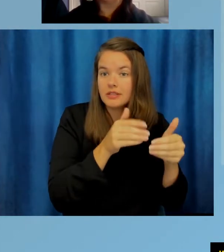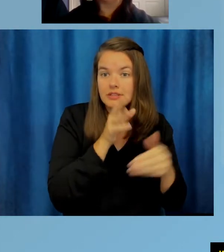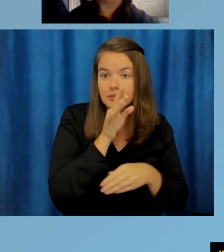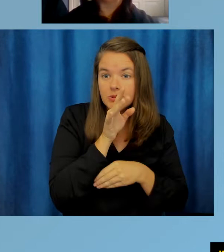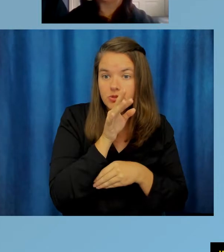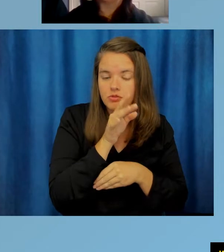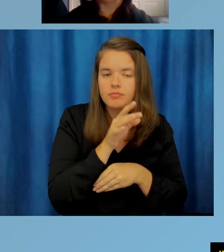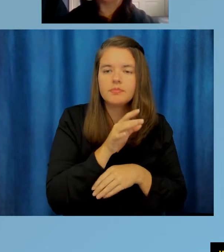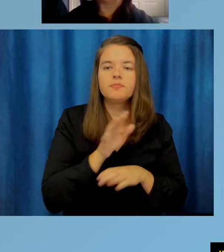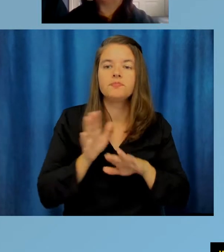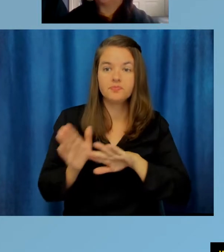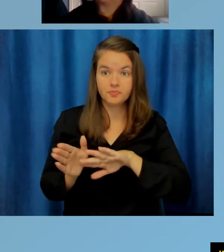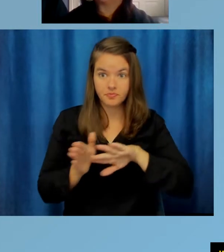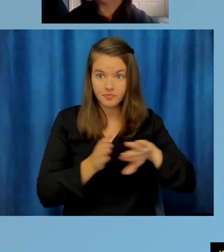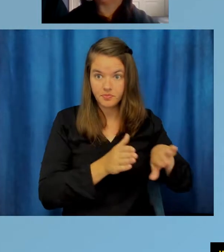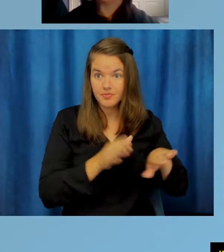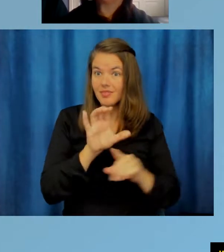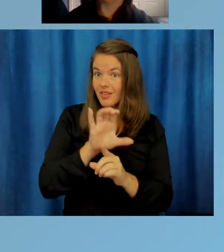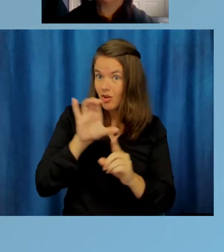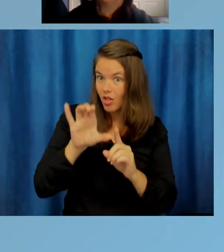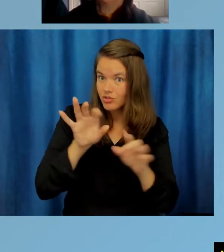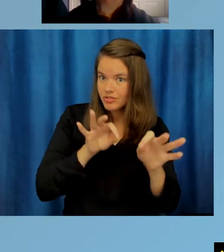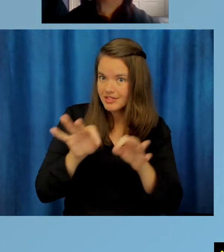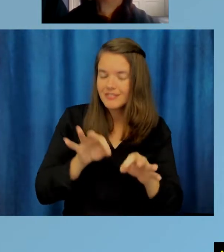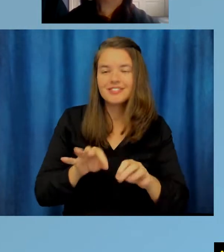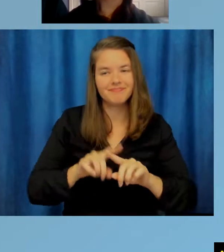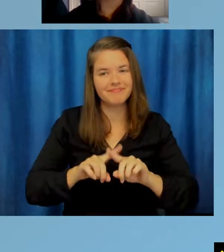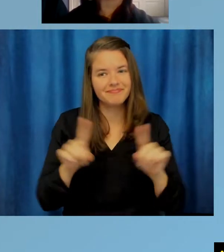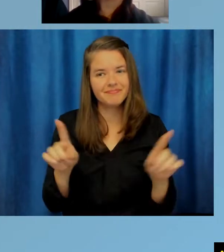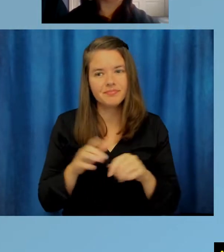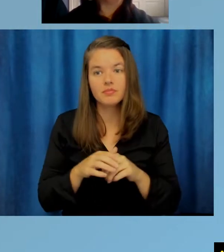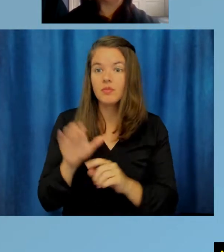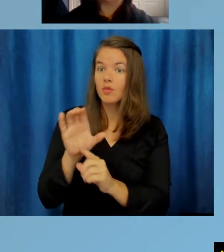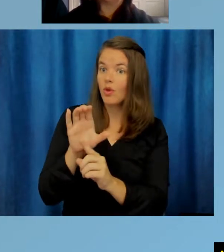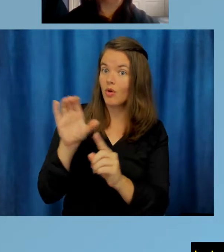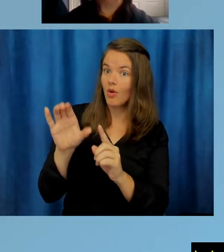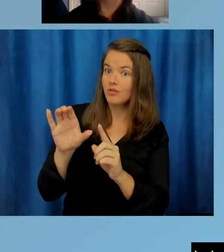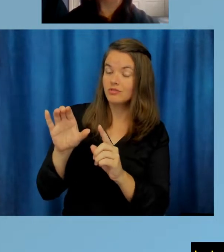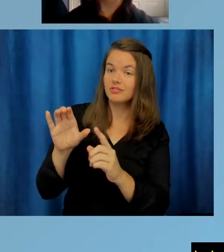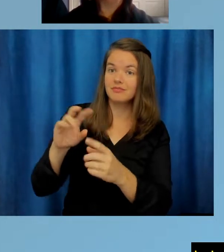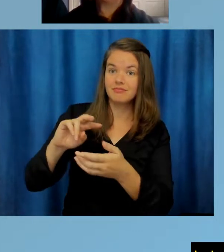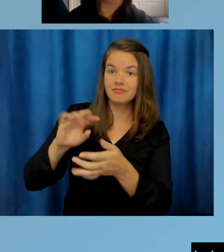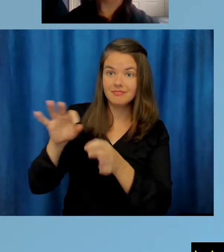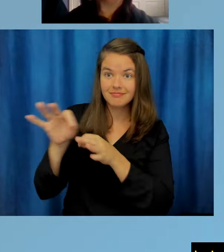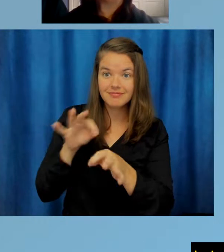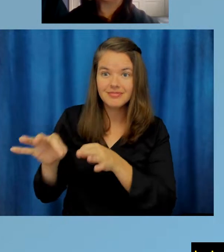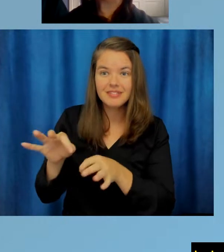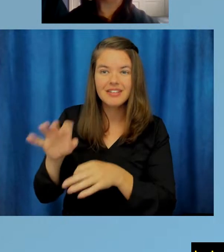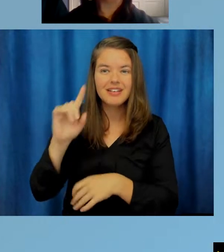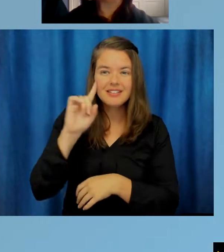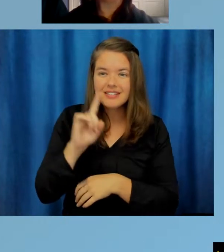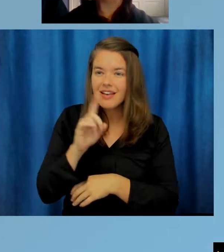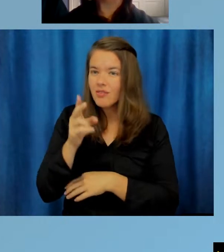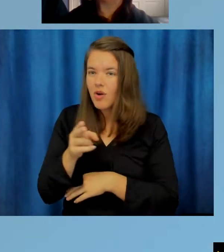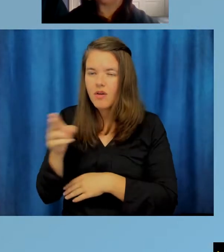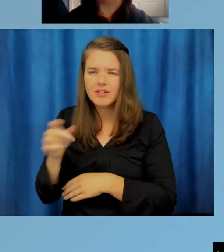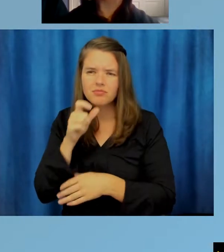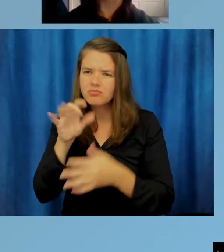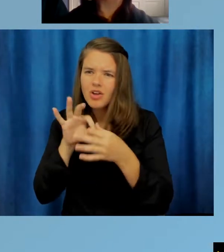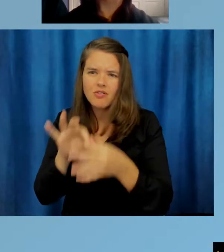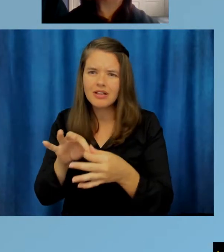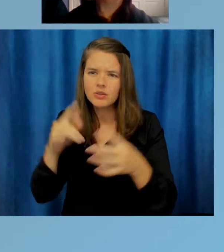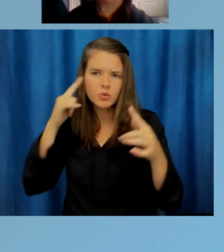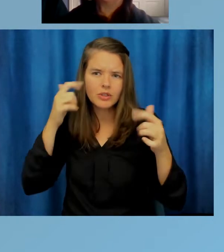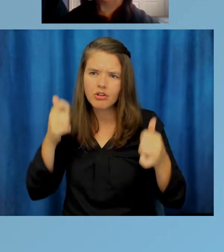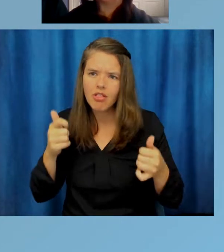cultural definition is much different than the medical definition. According to the cultural definition, being deaf or hard of hearing has nothing to do with how